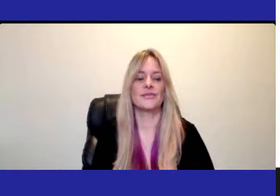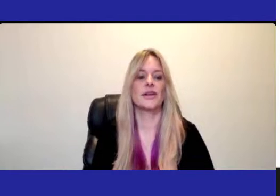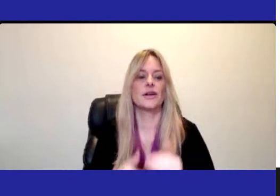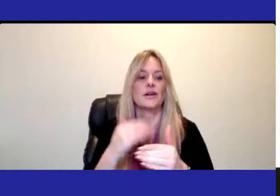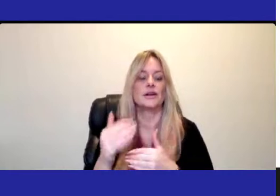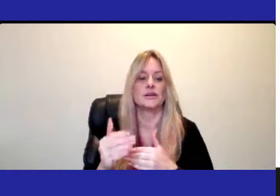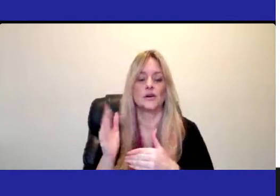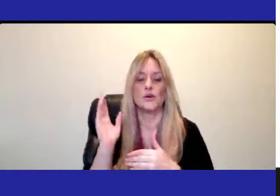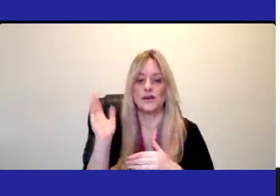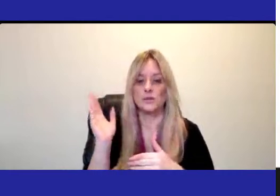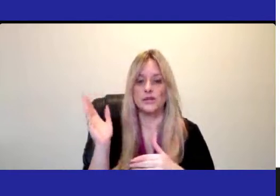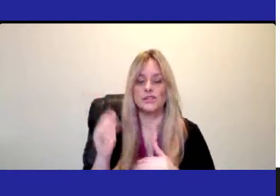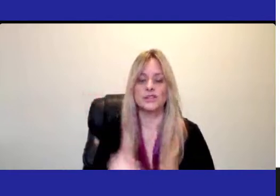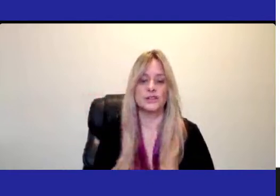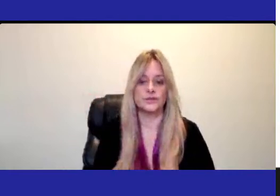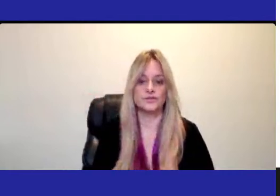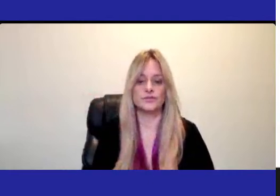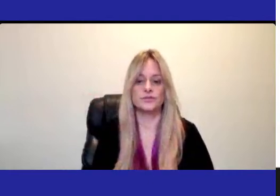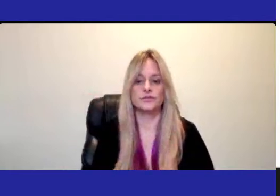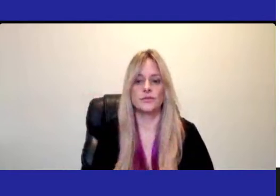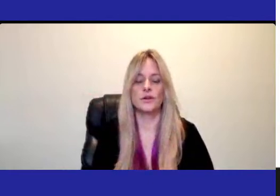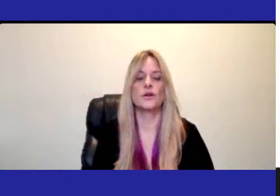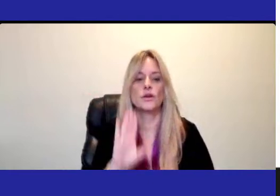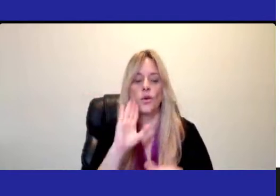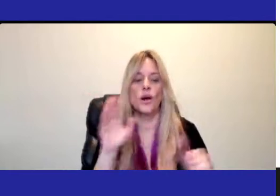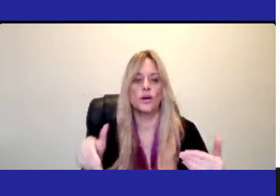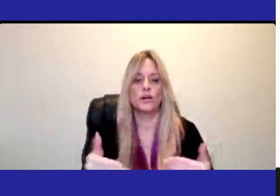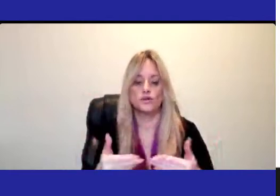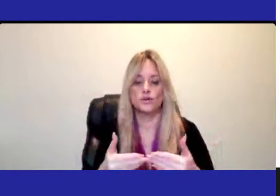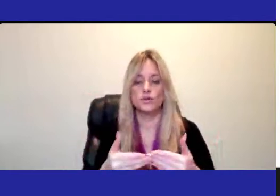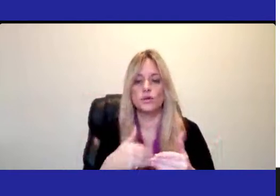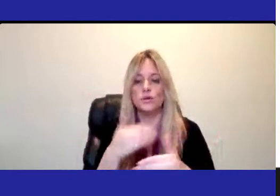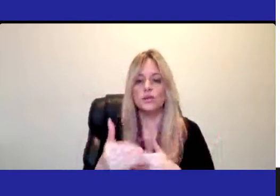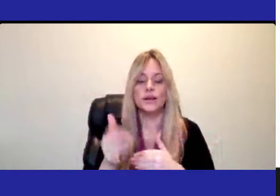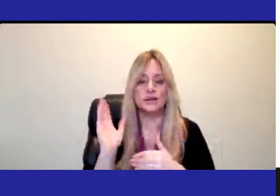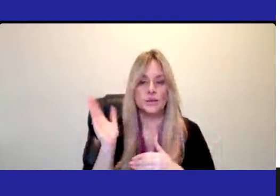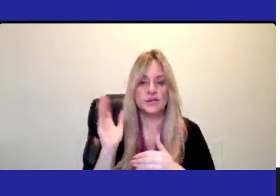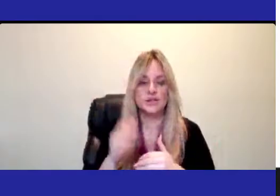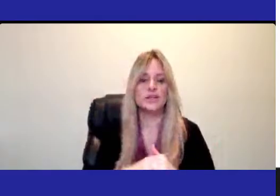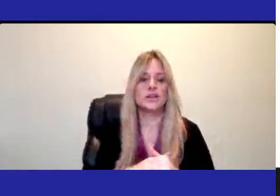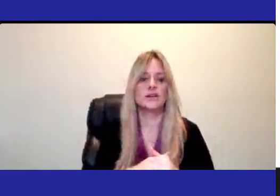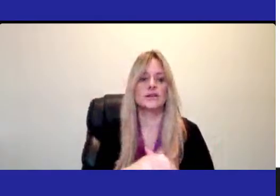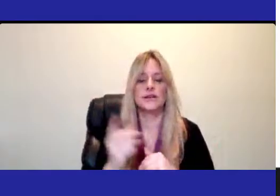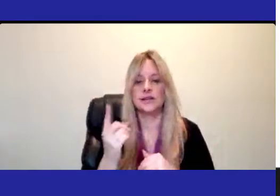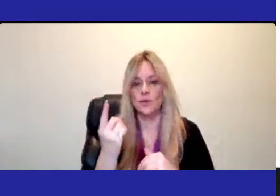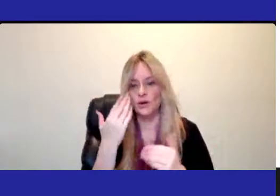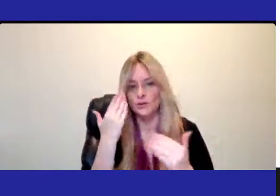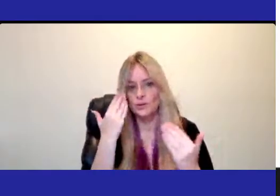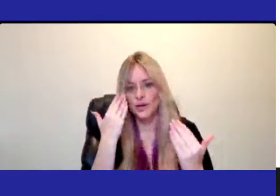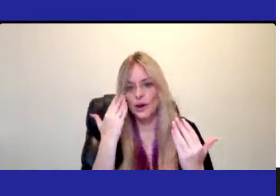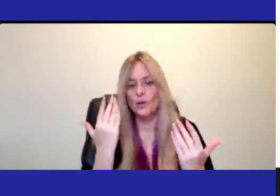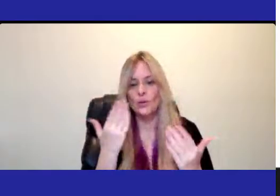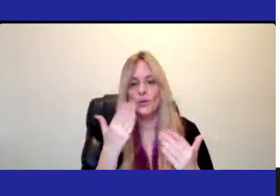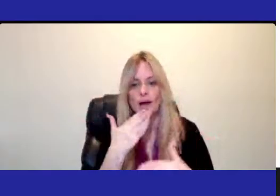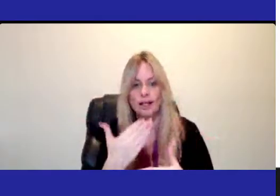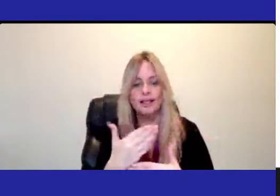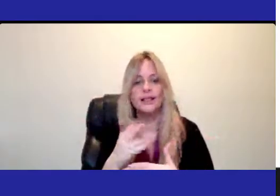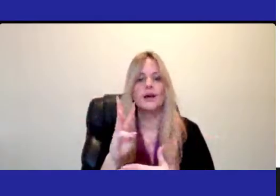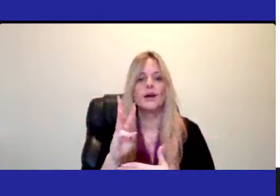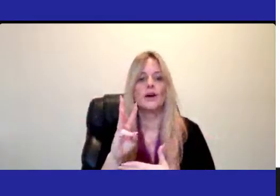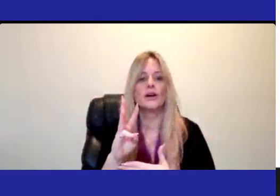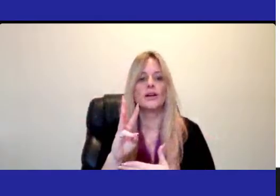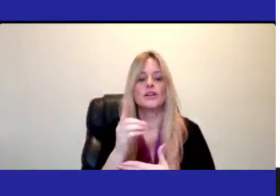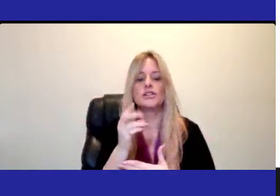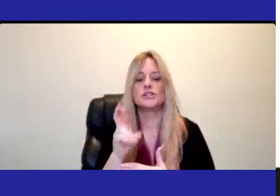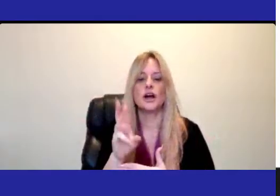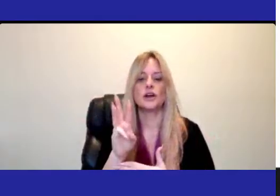presentation. So I'll introduce the next presentation, somebody who we all know very well. Dr. Wendy Wilcox, our Chief Women's